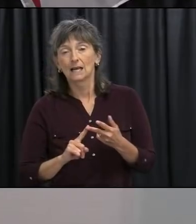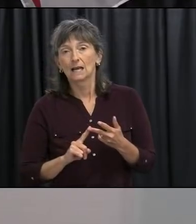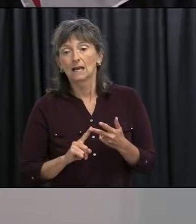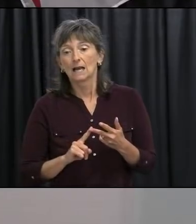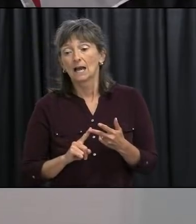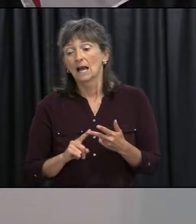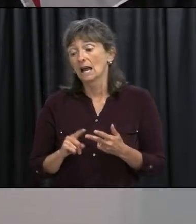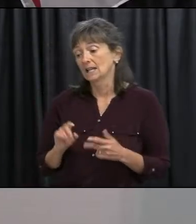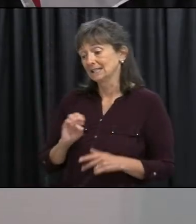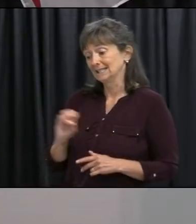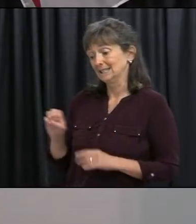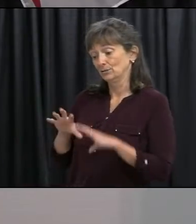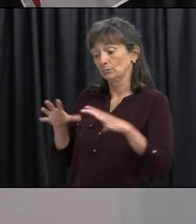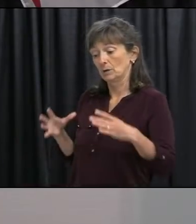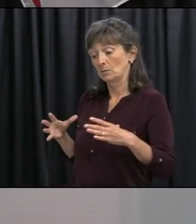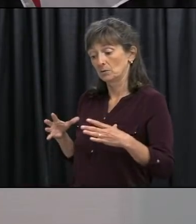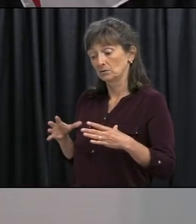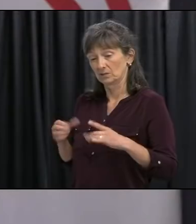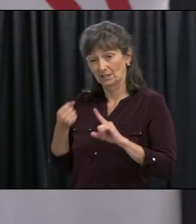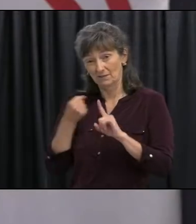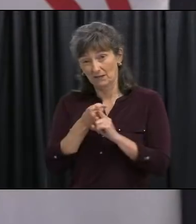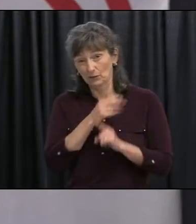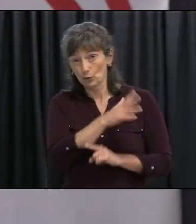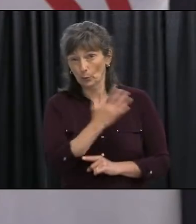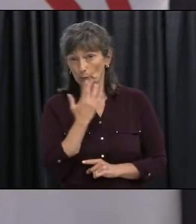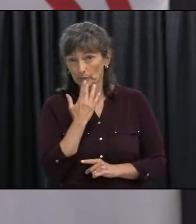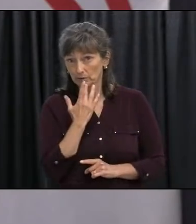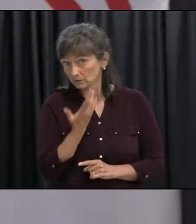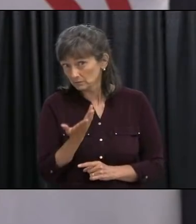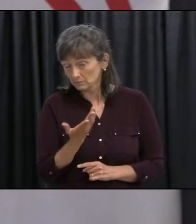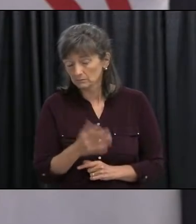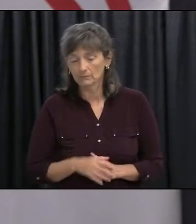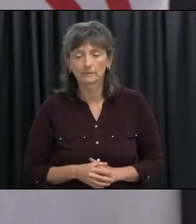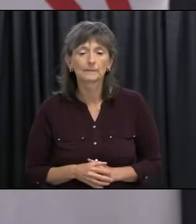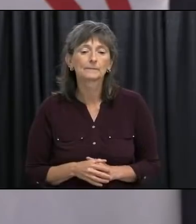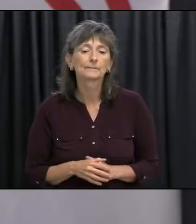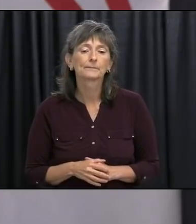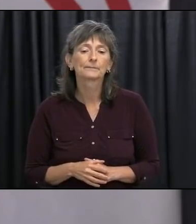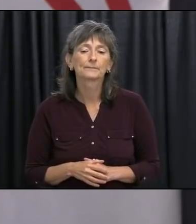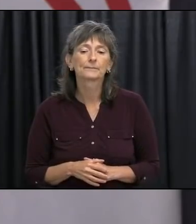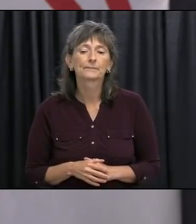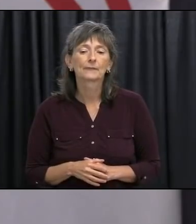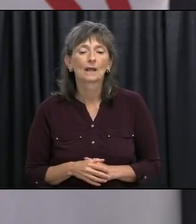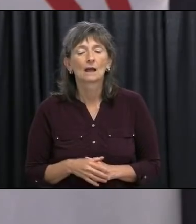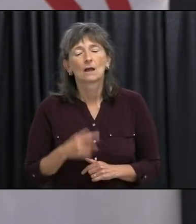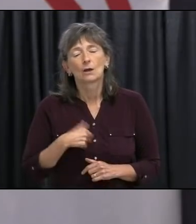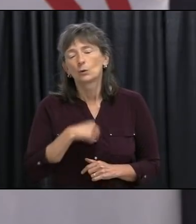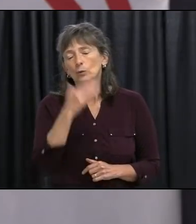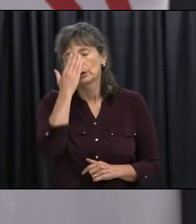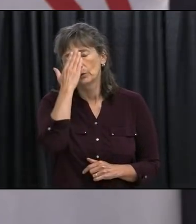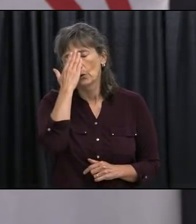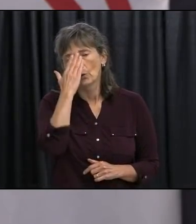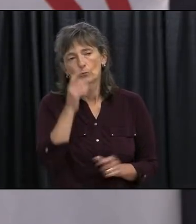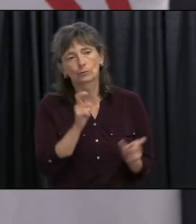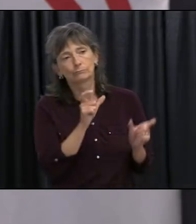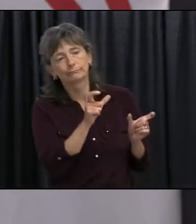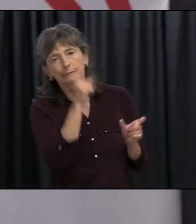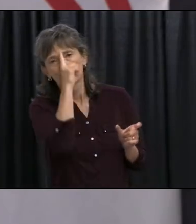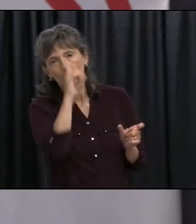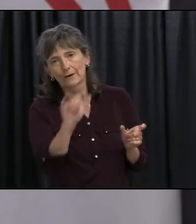has that impacted your province? Yeah, so first and foremost, we know that we can't stay closed forever. We know that we have to live